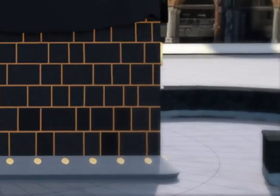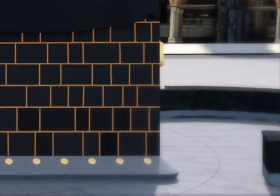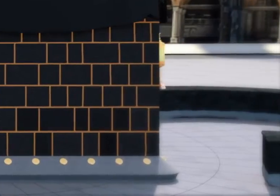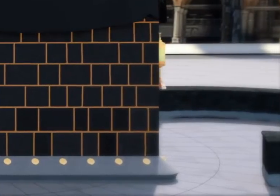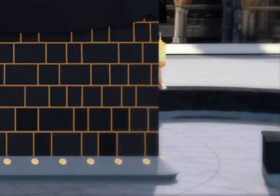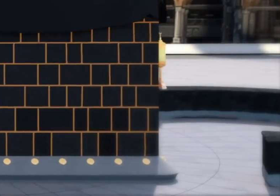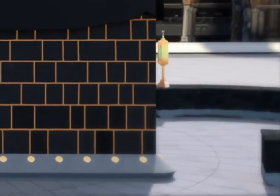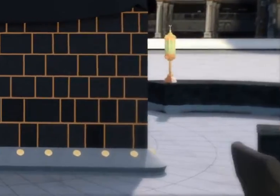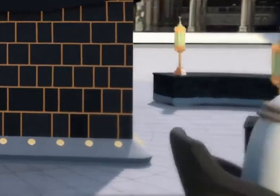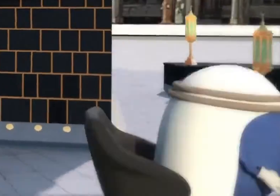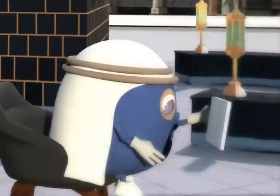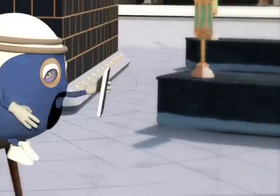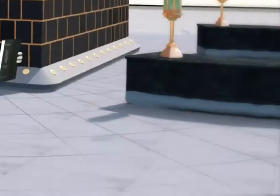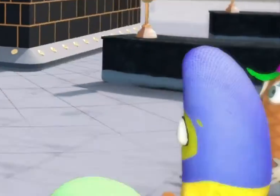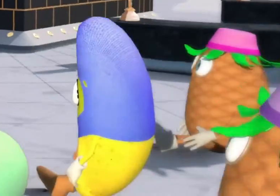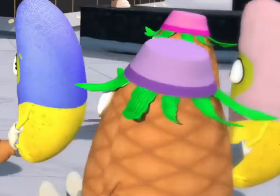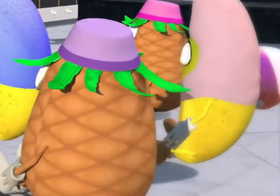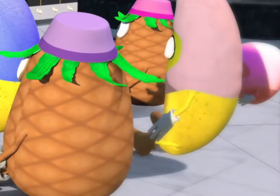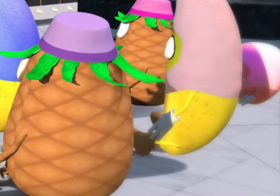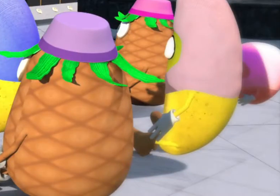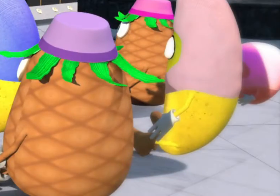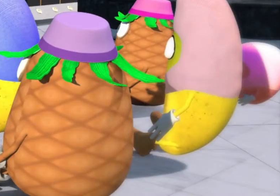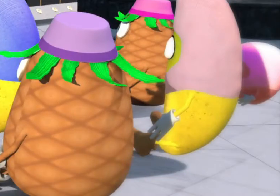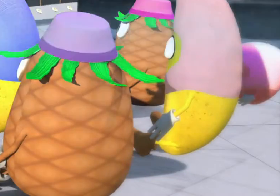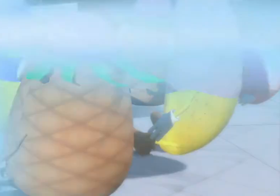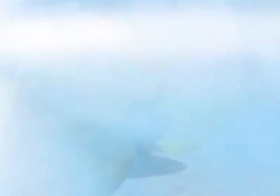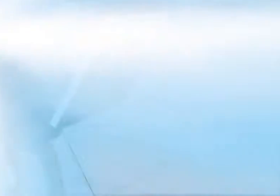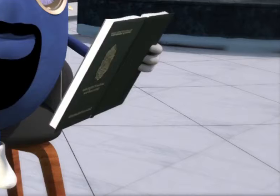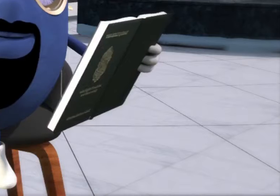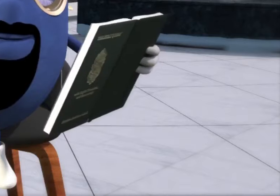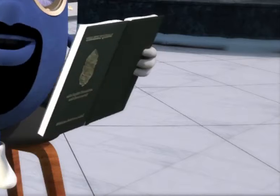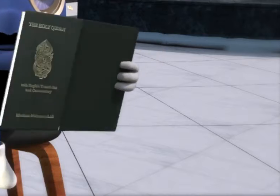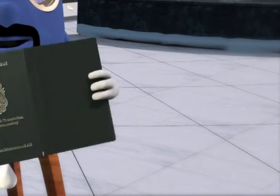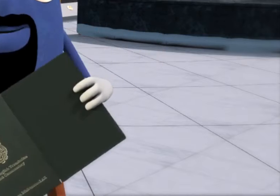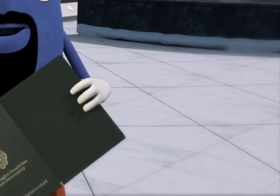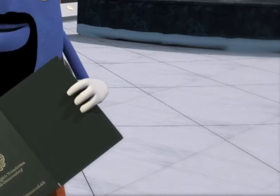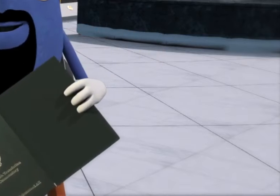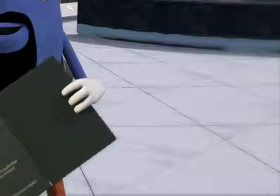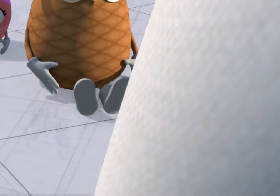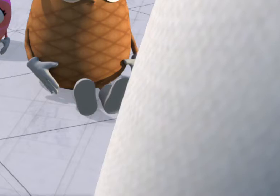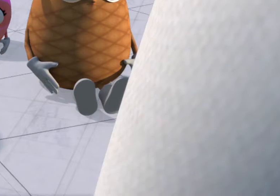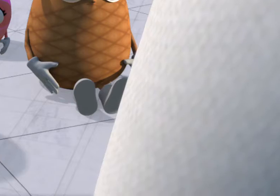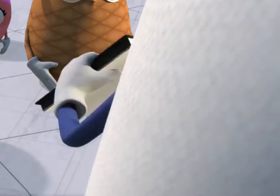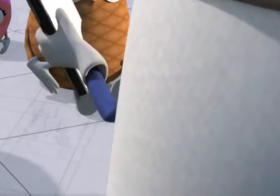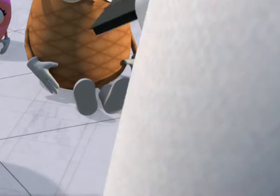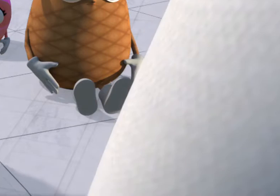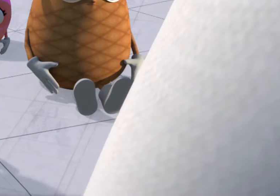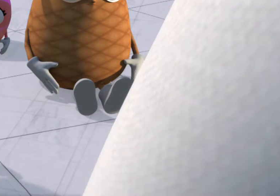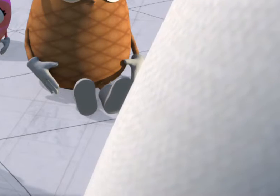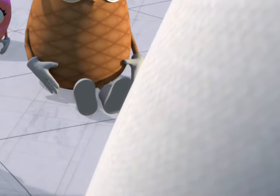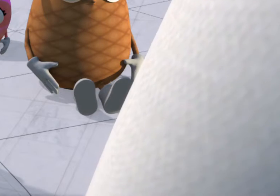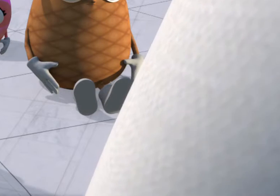Assalamu alaikum, my dear children. Gather around. Today I'm going to tell you about one of the great true stories